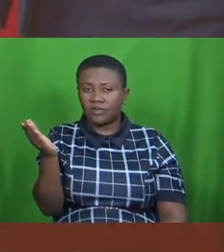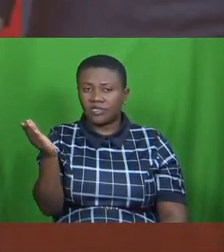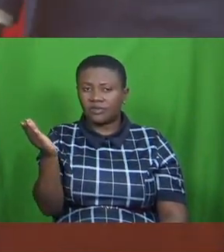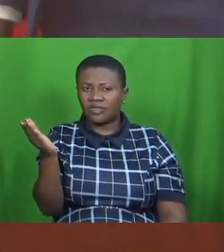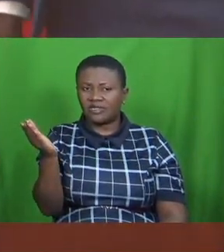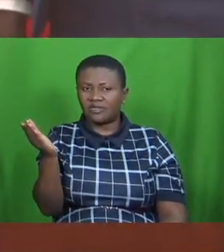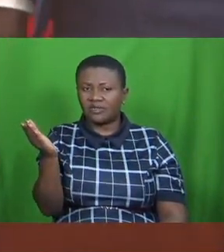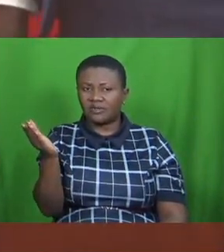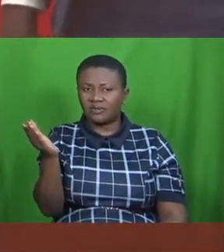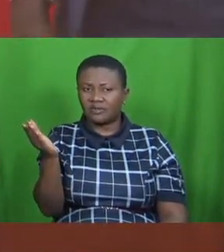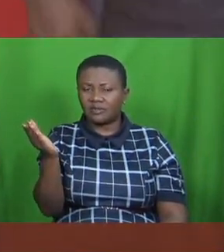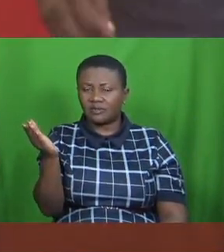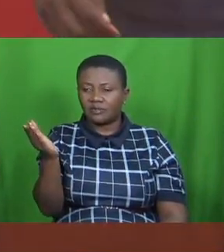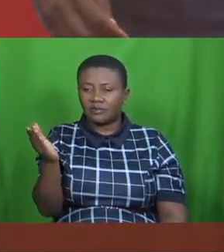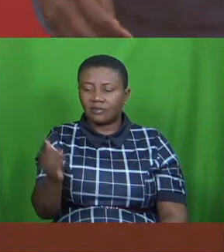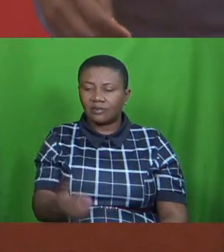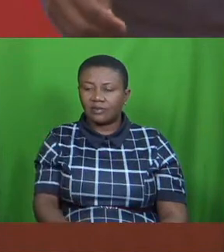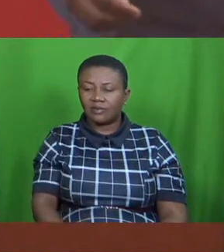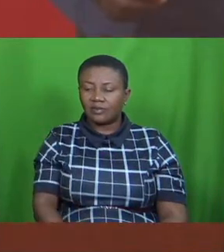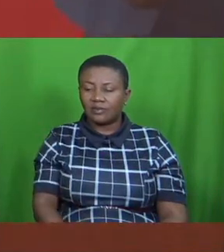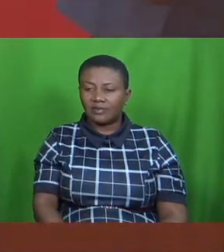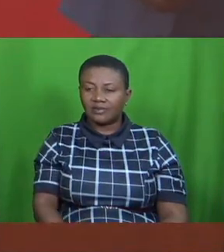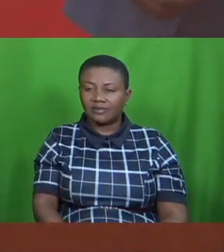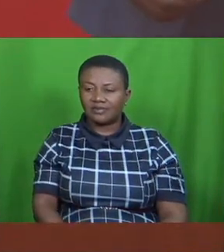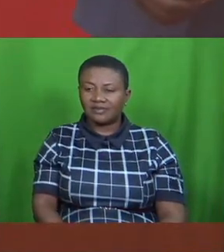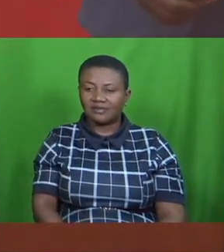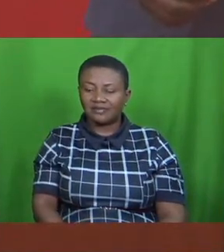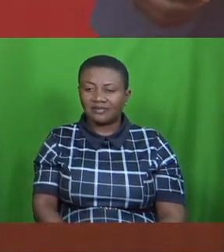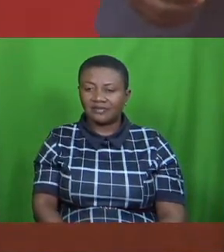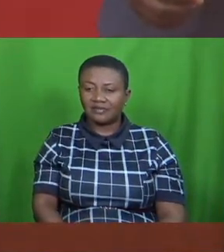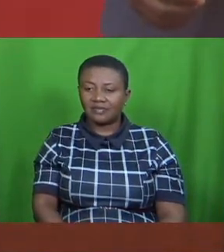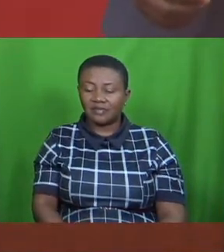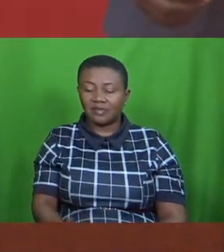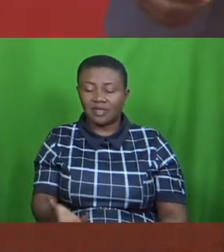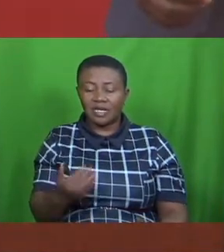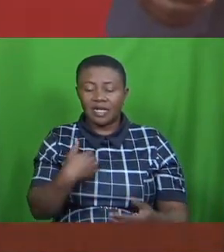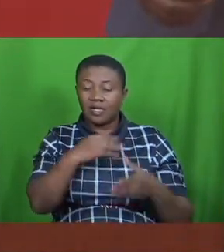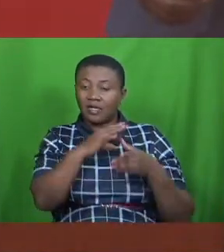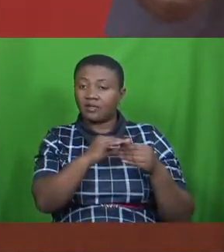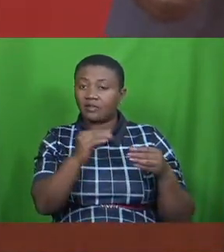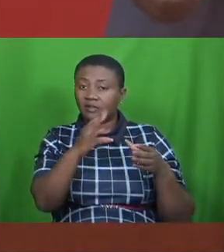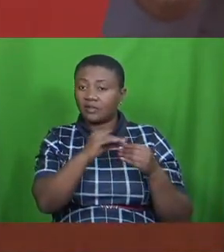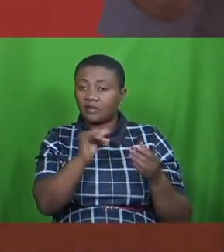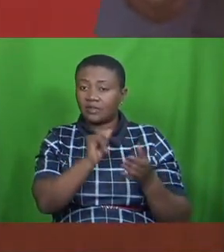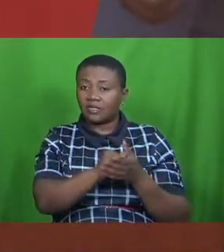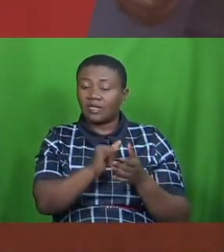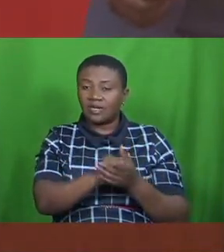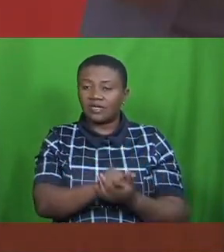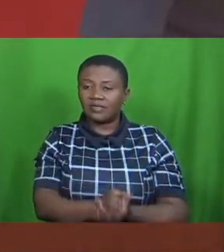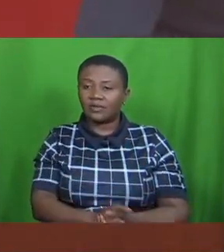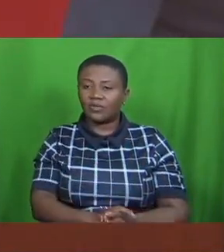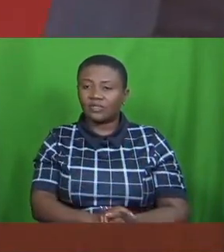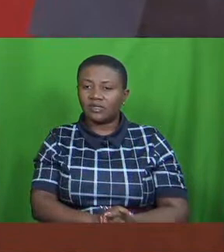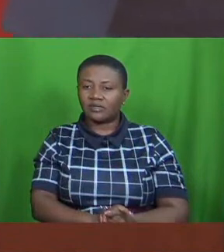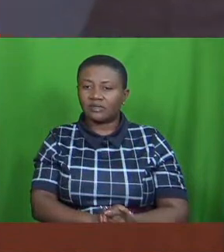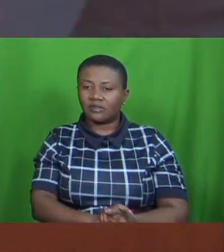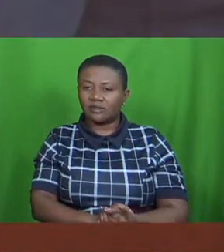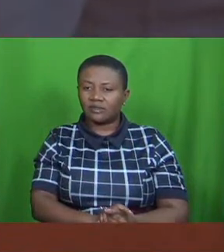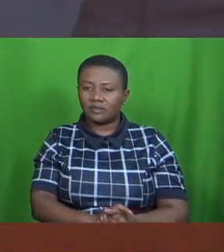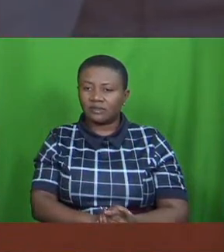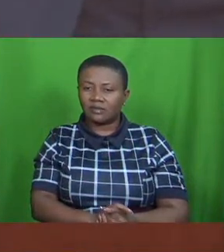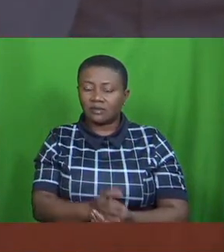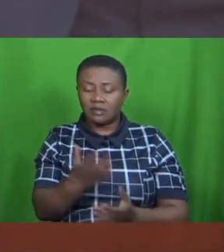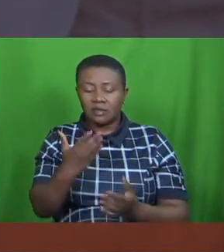statement that has been admitted by the First Deputy Speaker. I gave